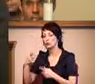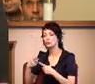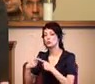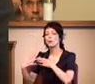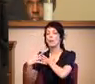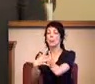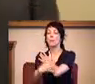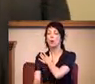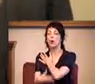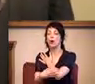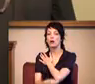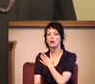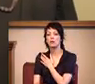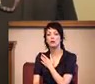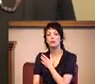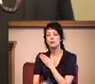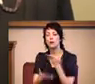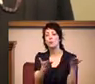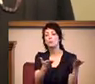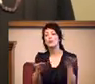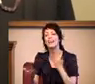Get that food in here on Sunday.